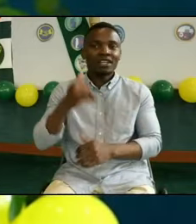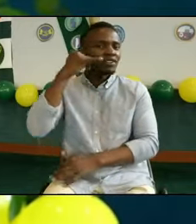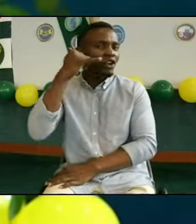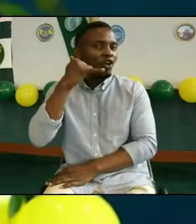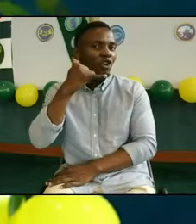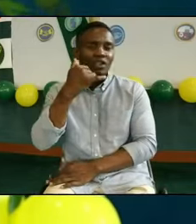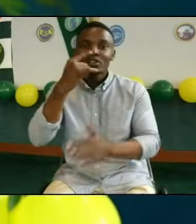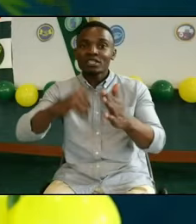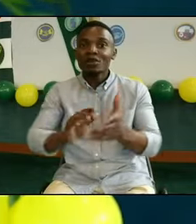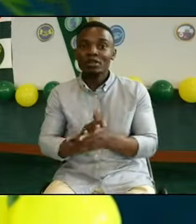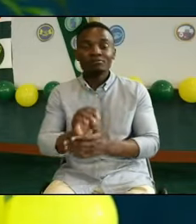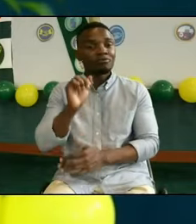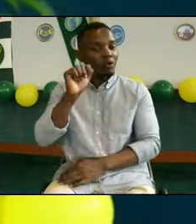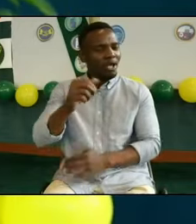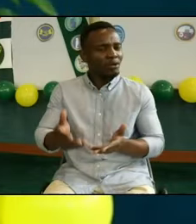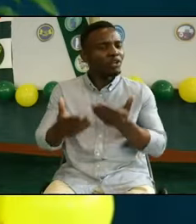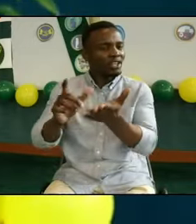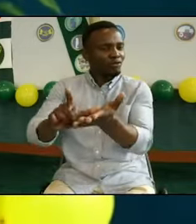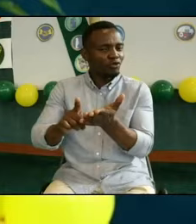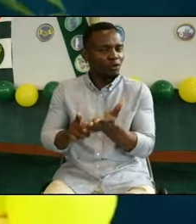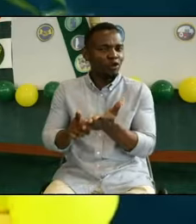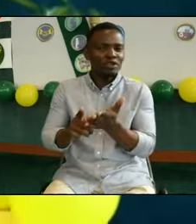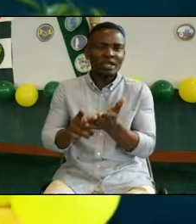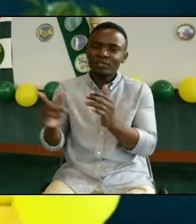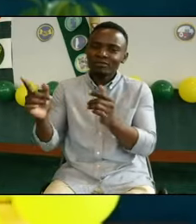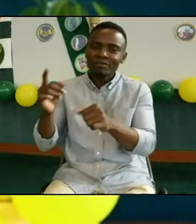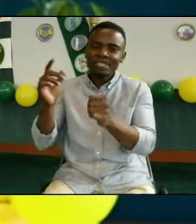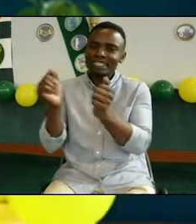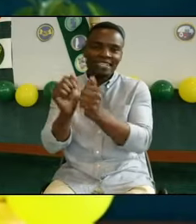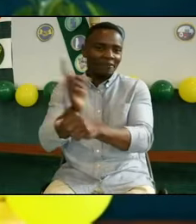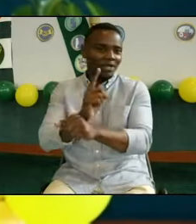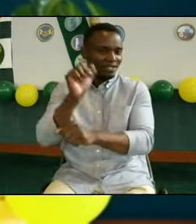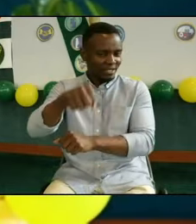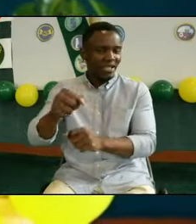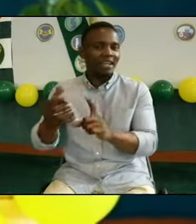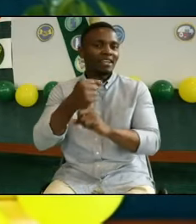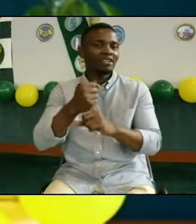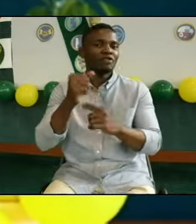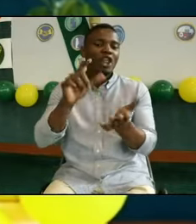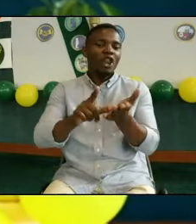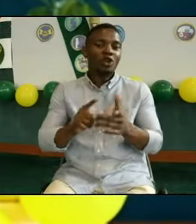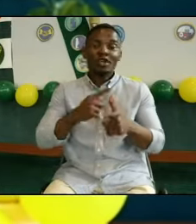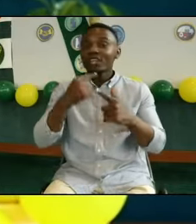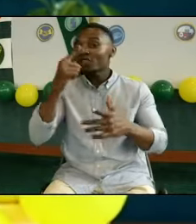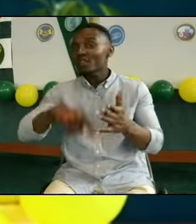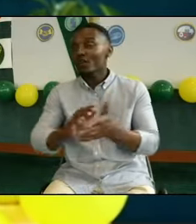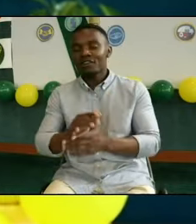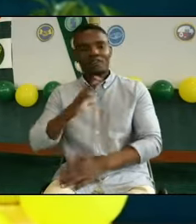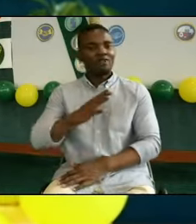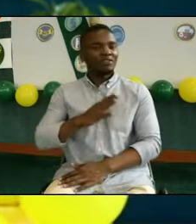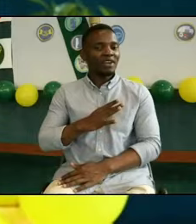You said yes. We say we can give you the loan in the next 10 minutes. Then you say okay. Then they ask you which amount you